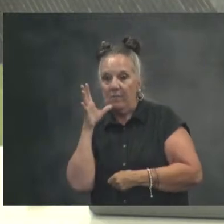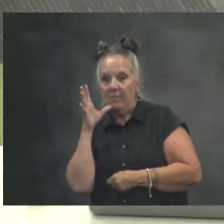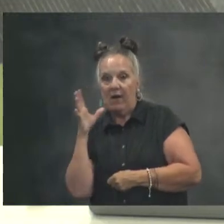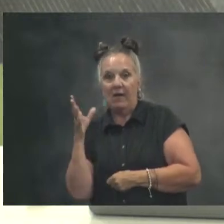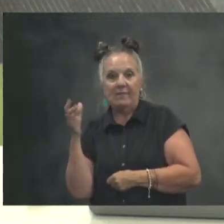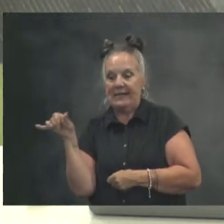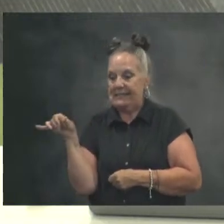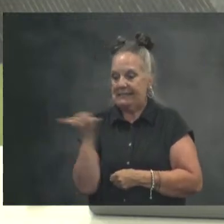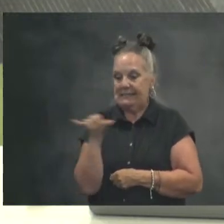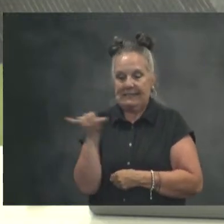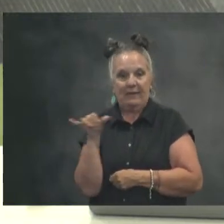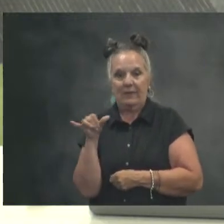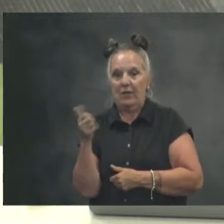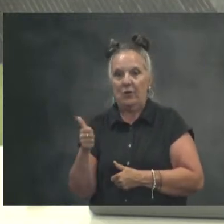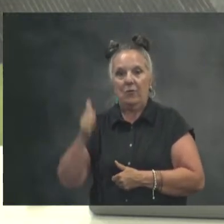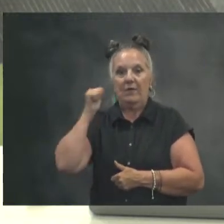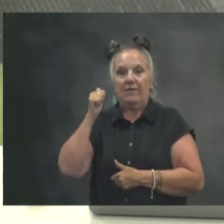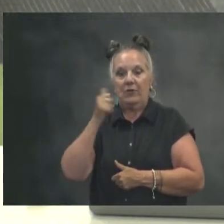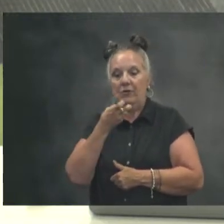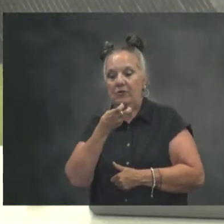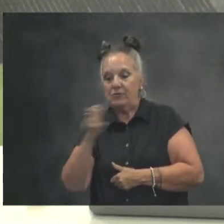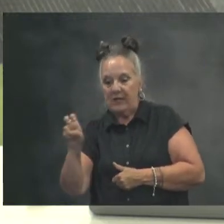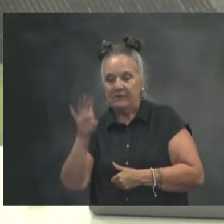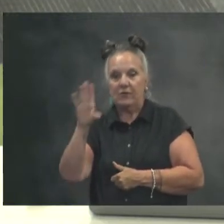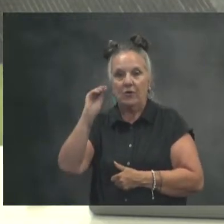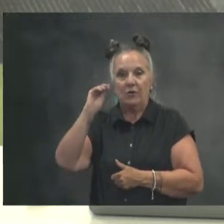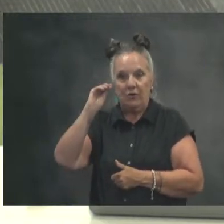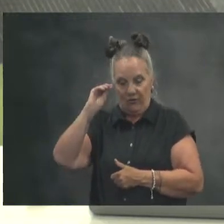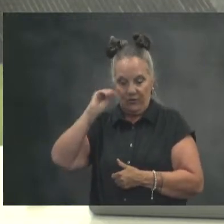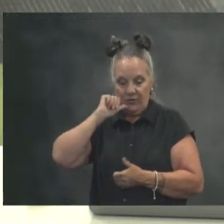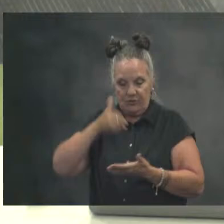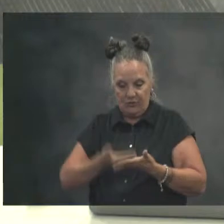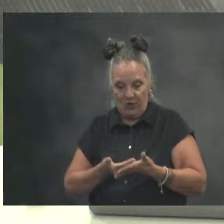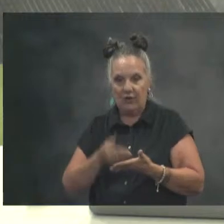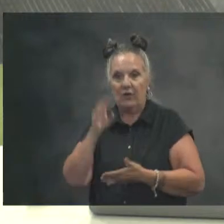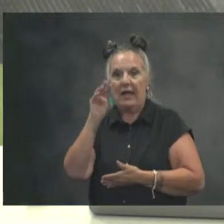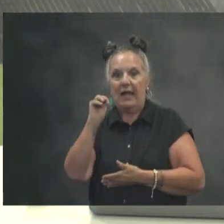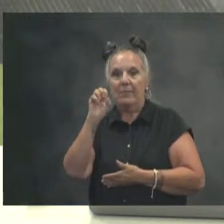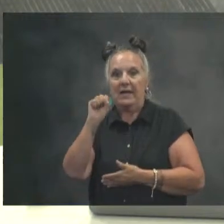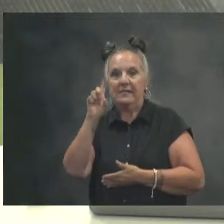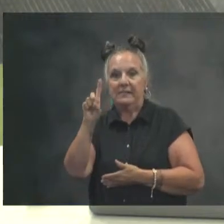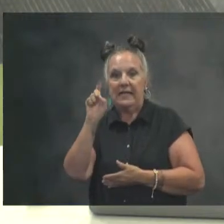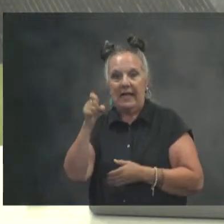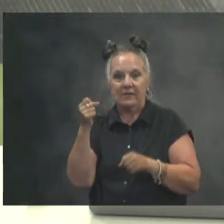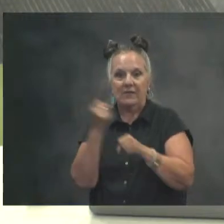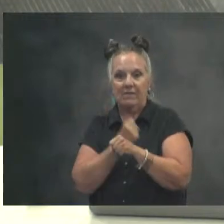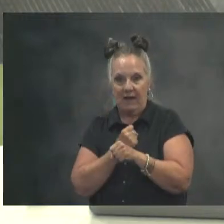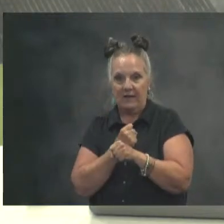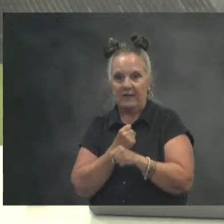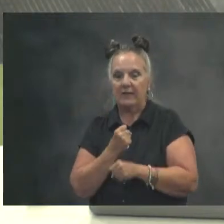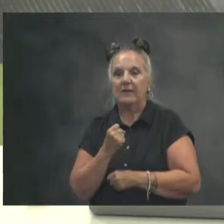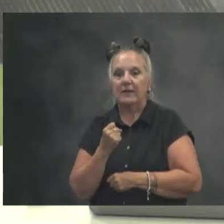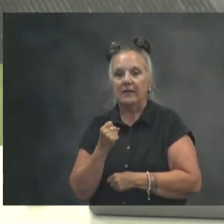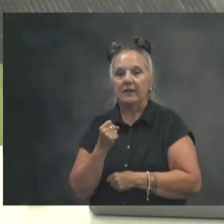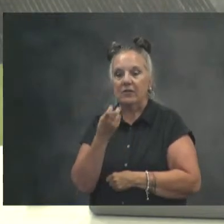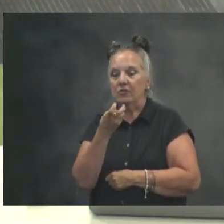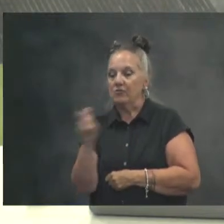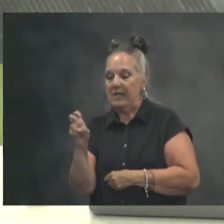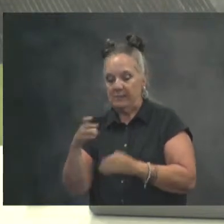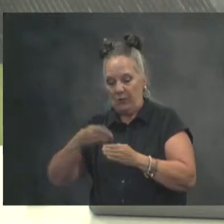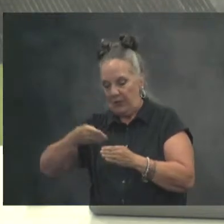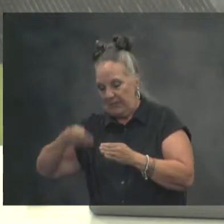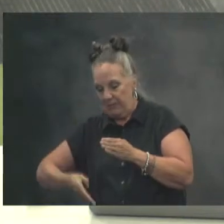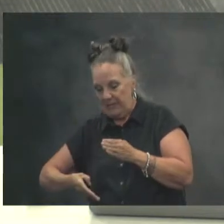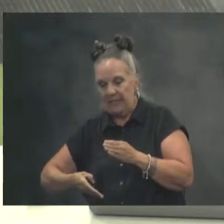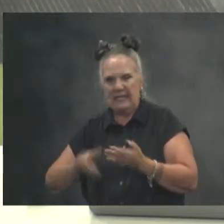did the same thing. You refused to transfer her child to Maryland School for the Deaf, and they had to fight tooth and nail like we did to get the transfer completed. And